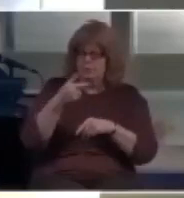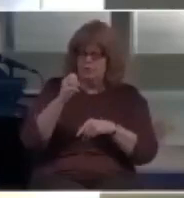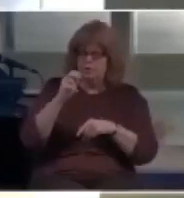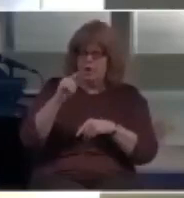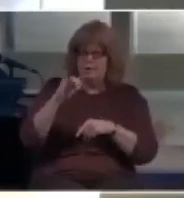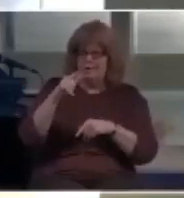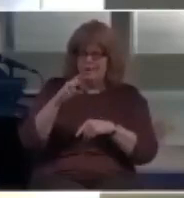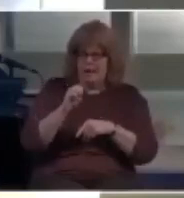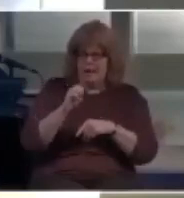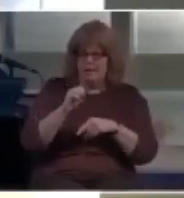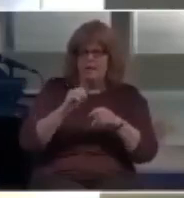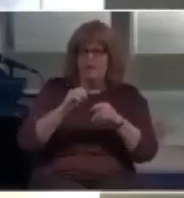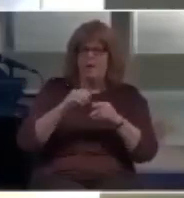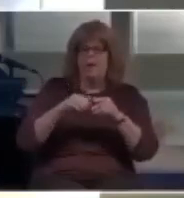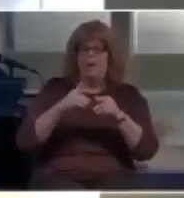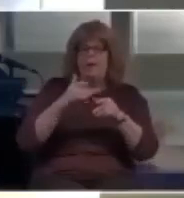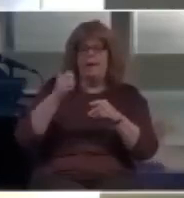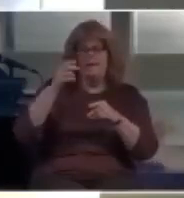that?